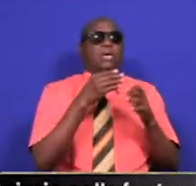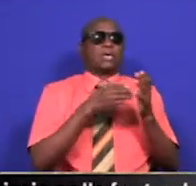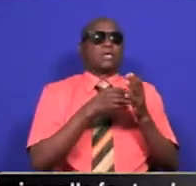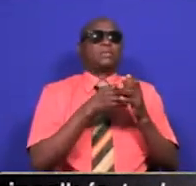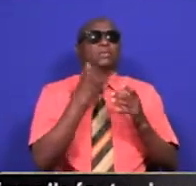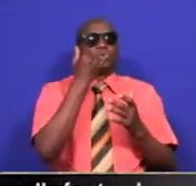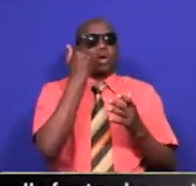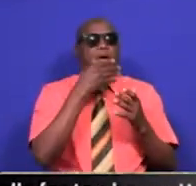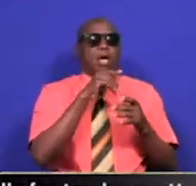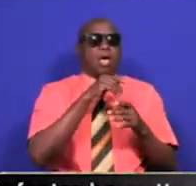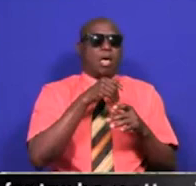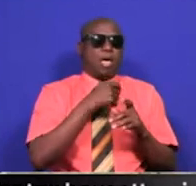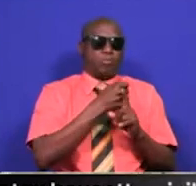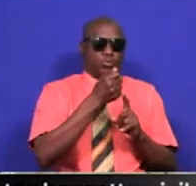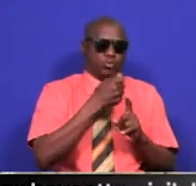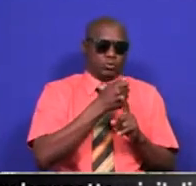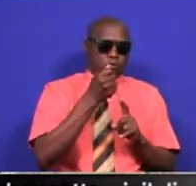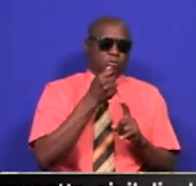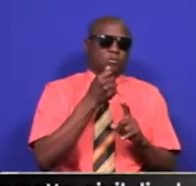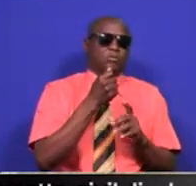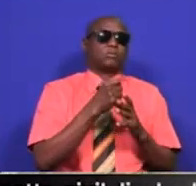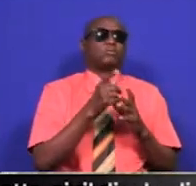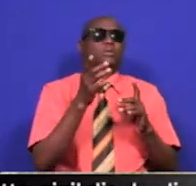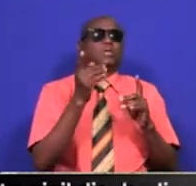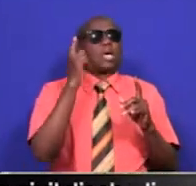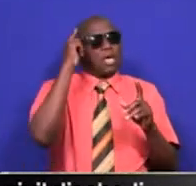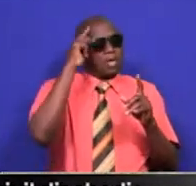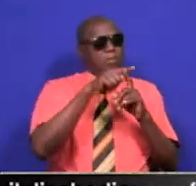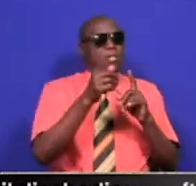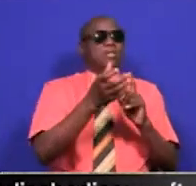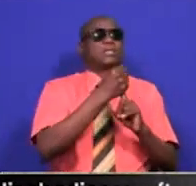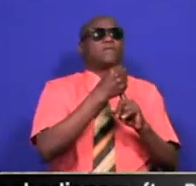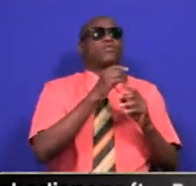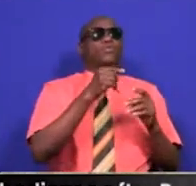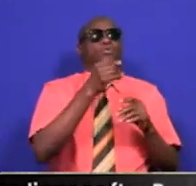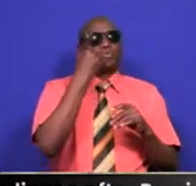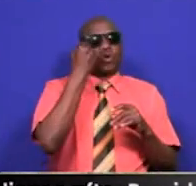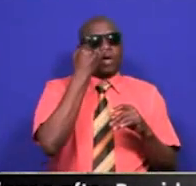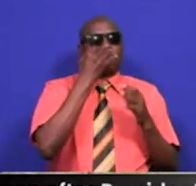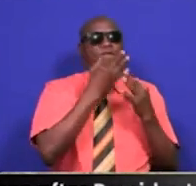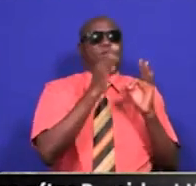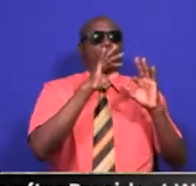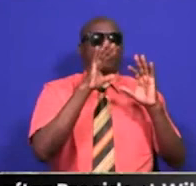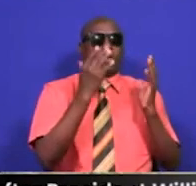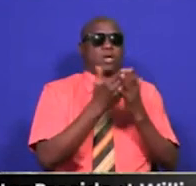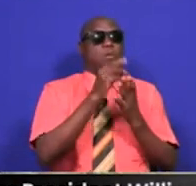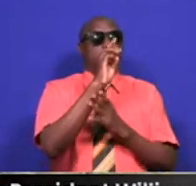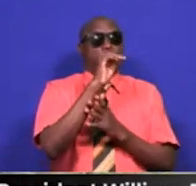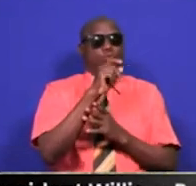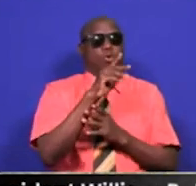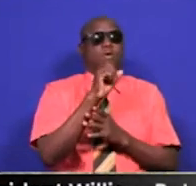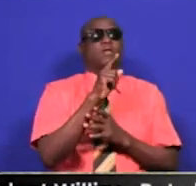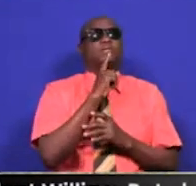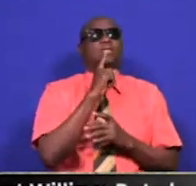Trafficking that is marked annually and aims at achieving a drug-free world. According to Muli, the war on outlawed narcotics would be